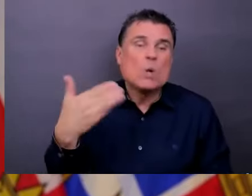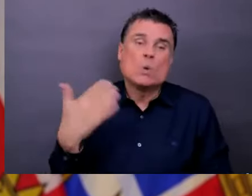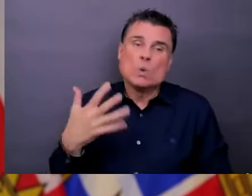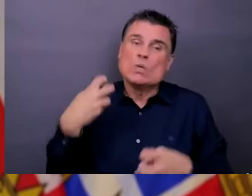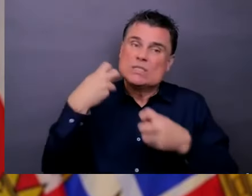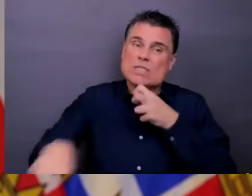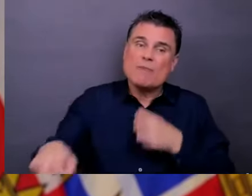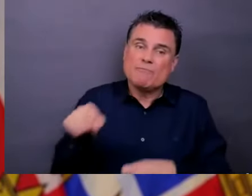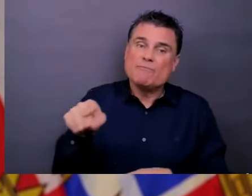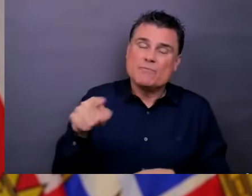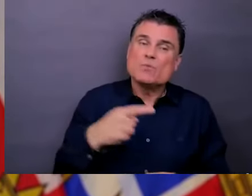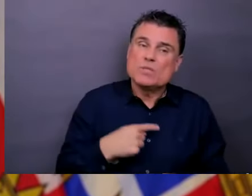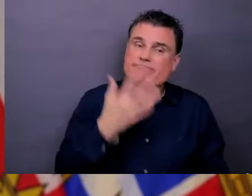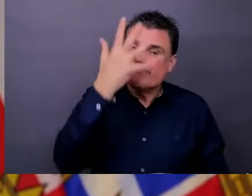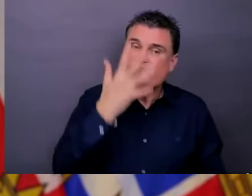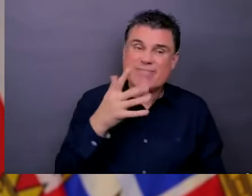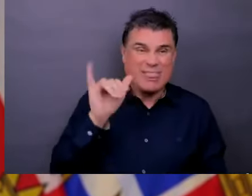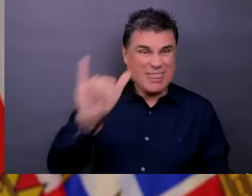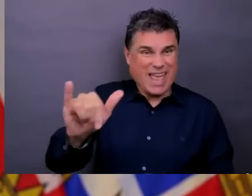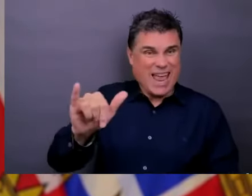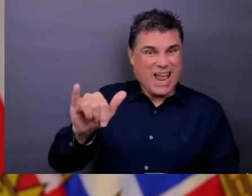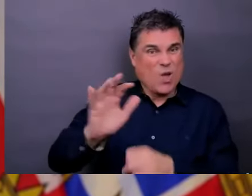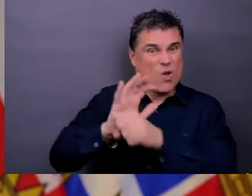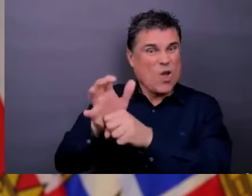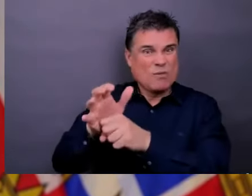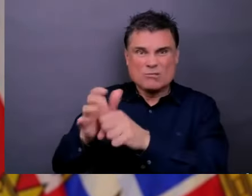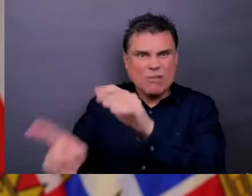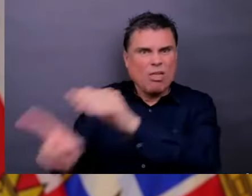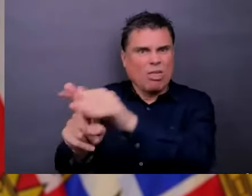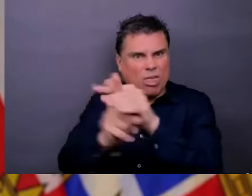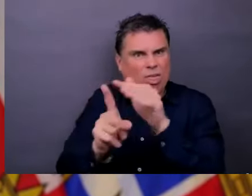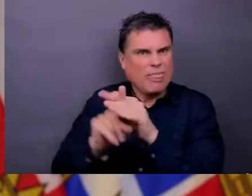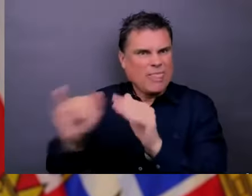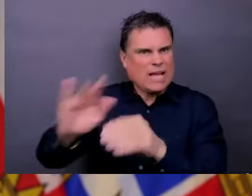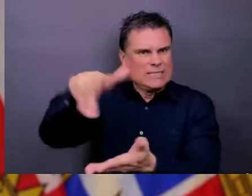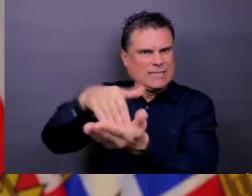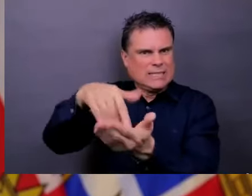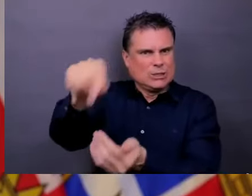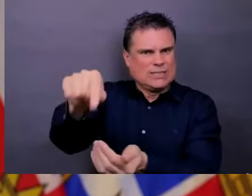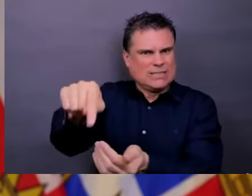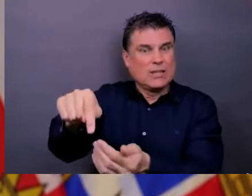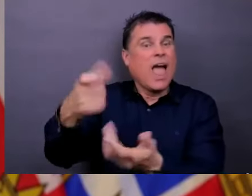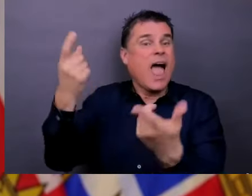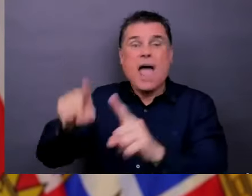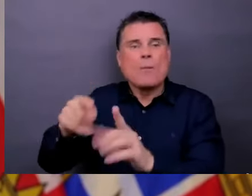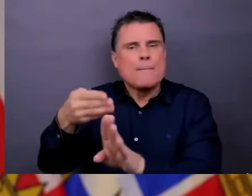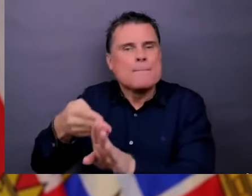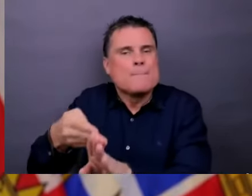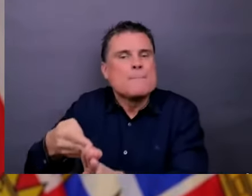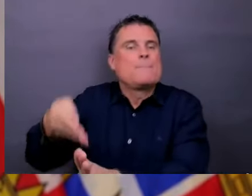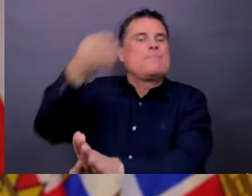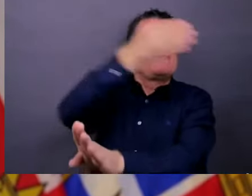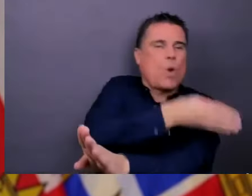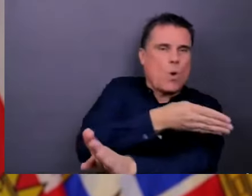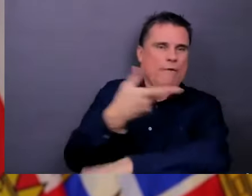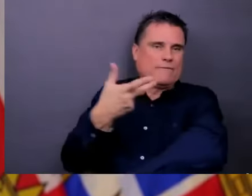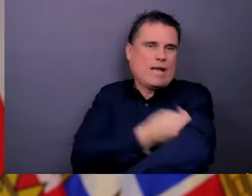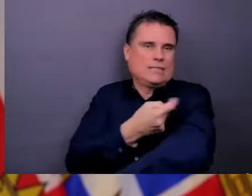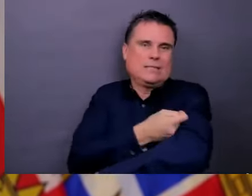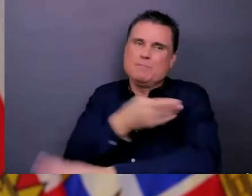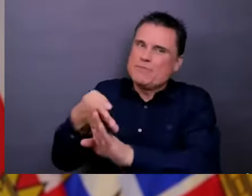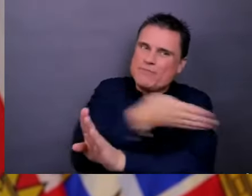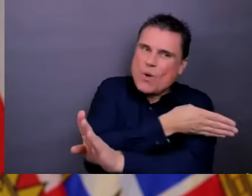available. In terms of testing, you know, obviously in an outbreak, PCR, the more accurate testing is what we do, and it has been